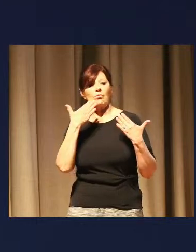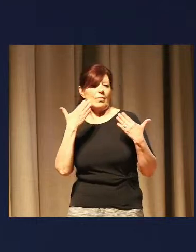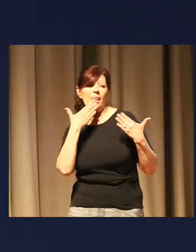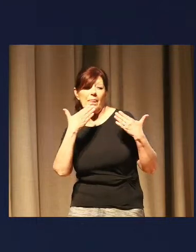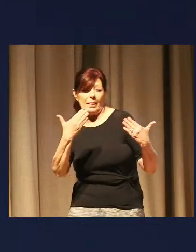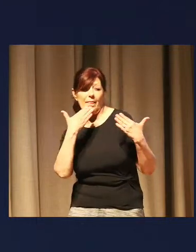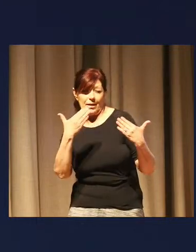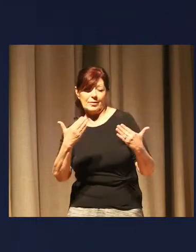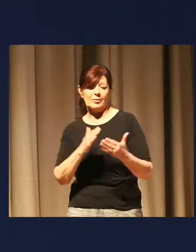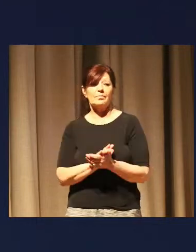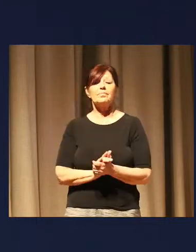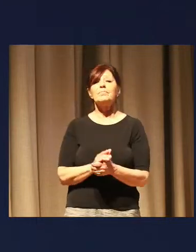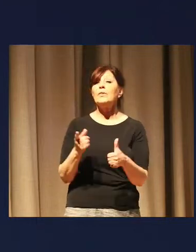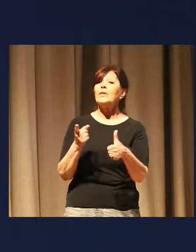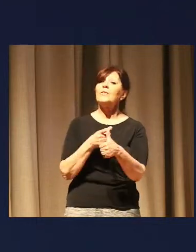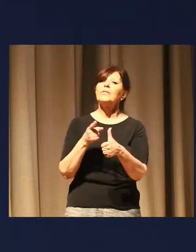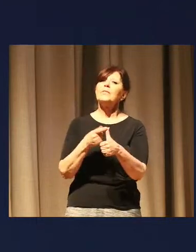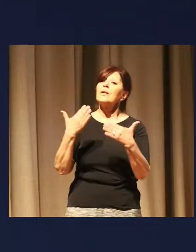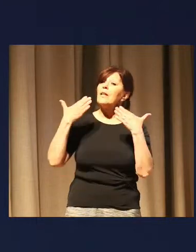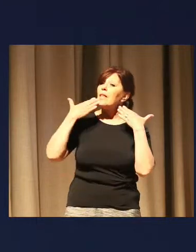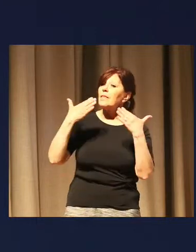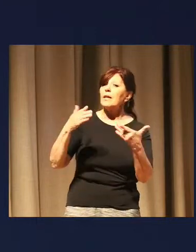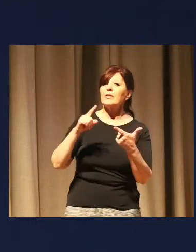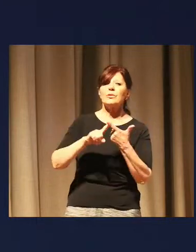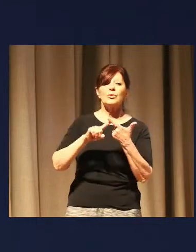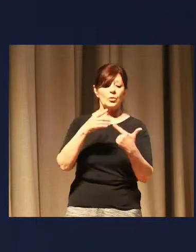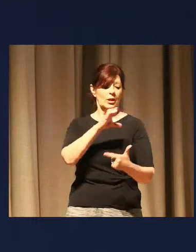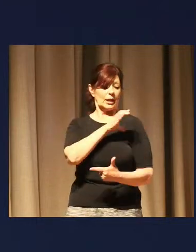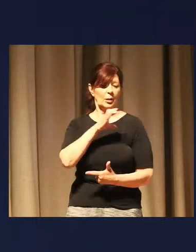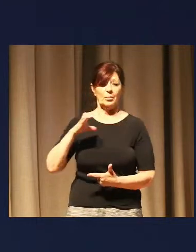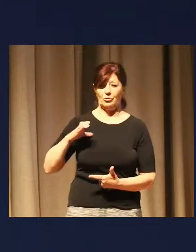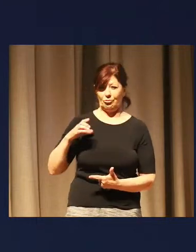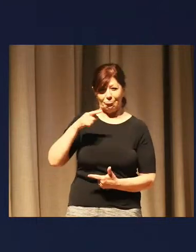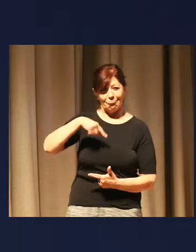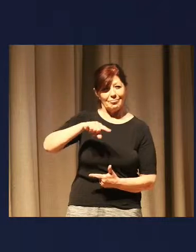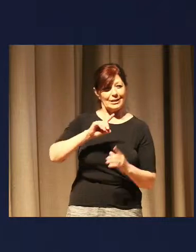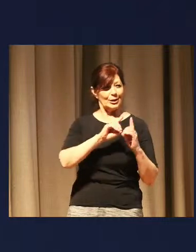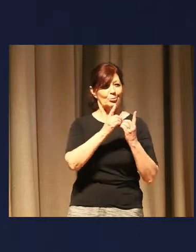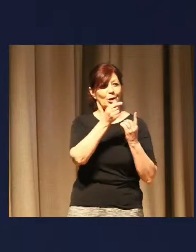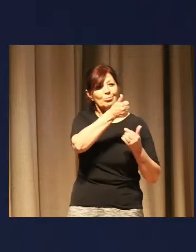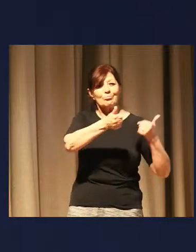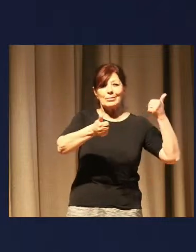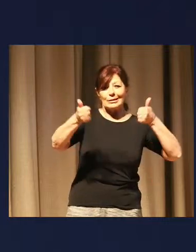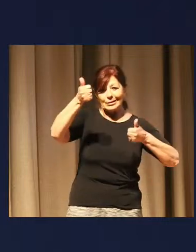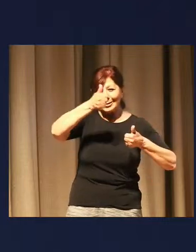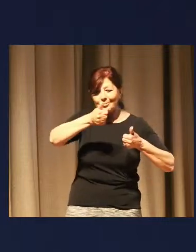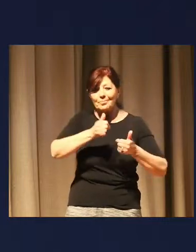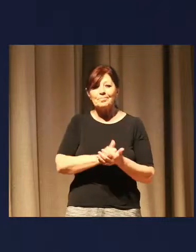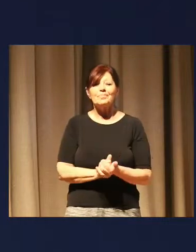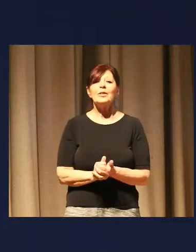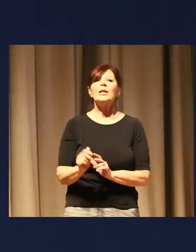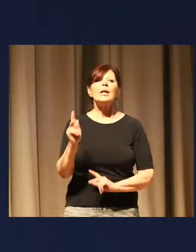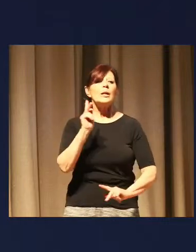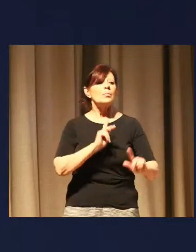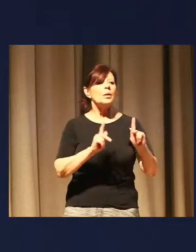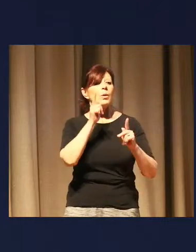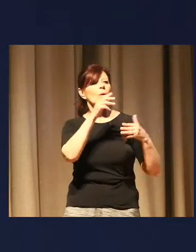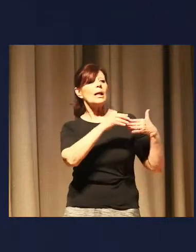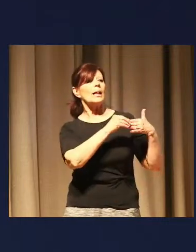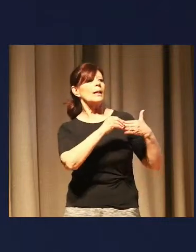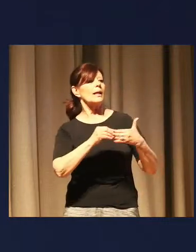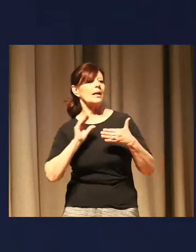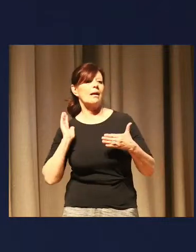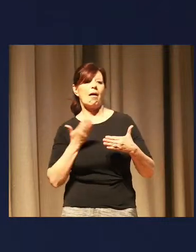thanks. First of all, thank you to our commissioners and department heads, the people who lead